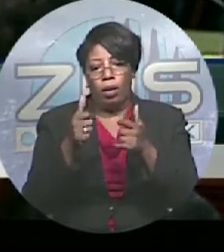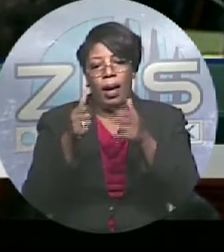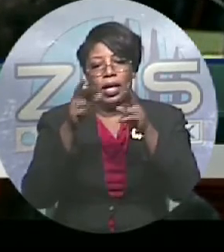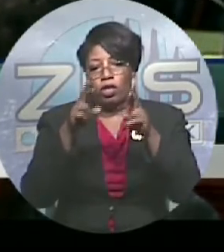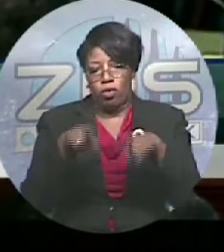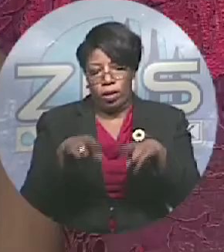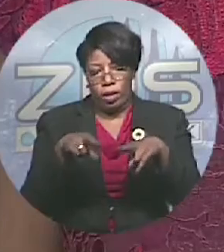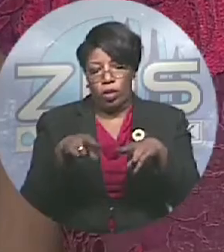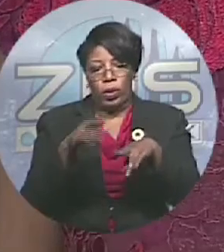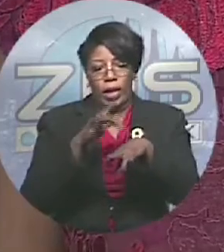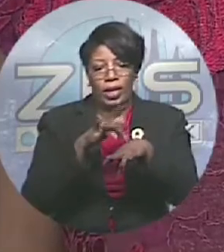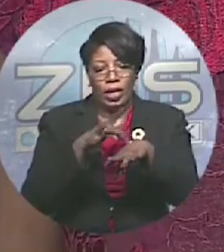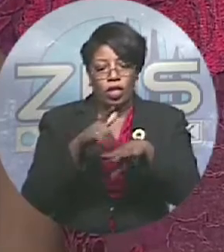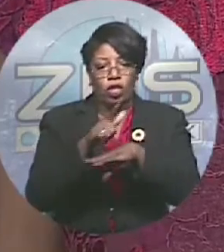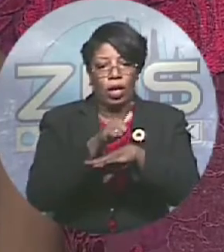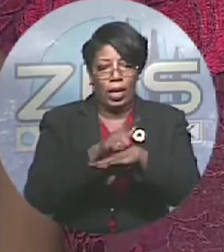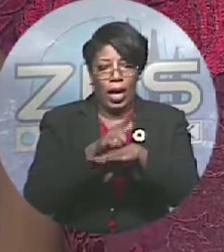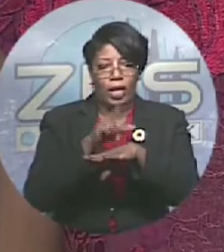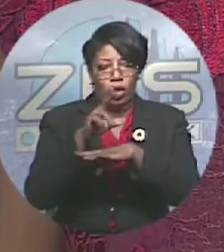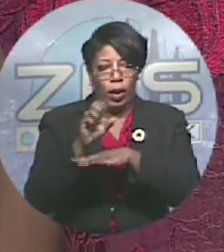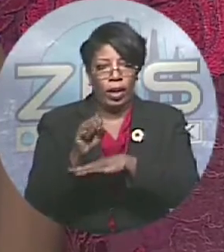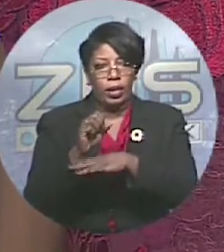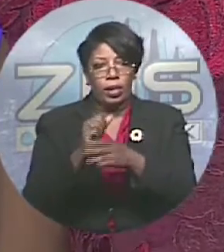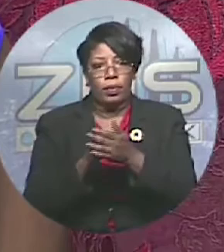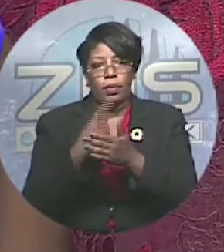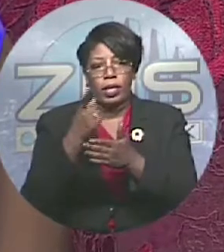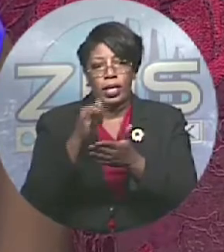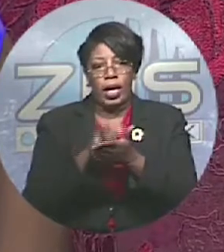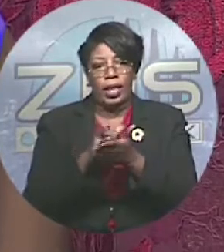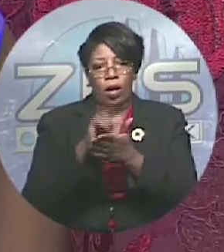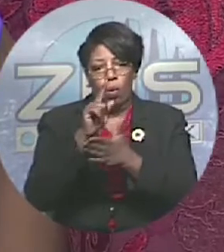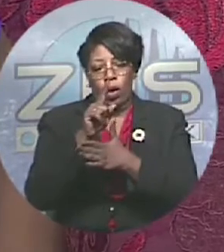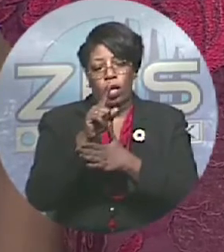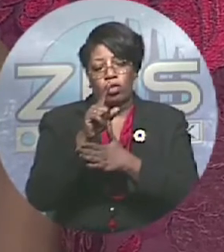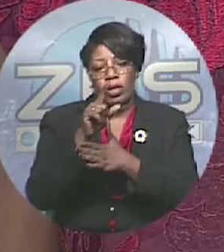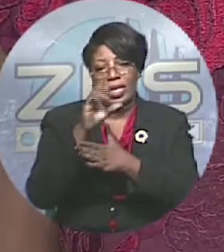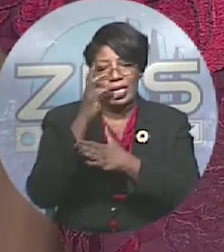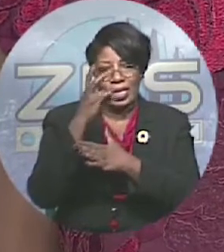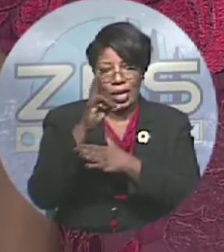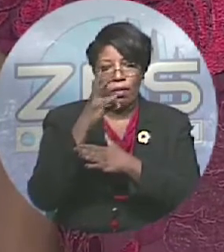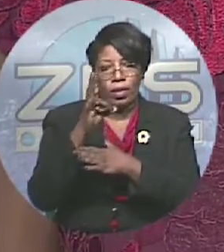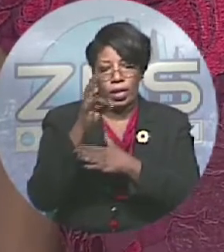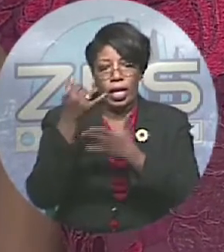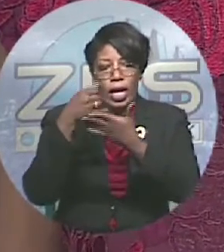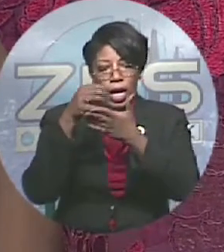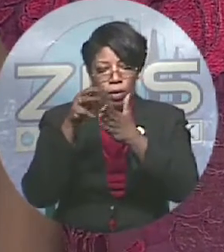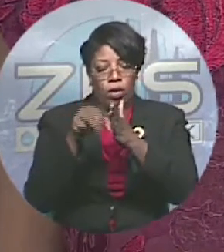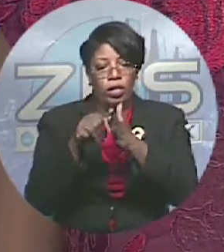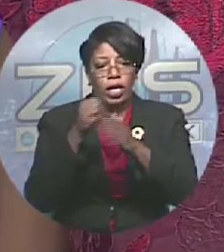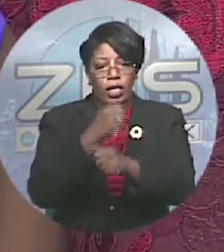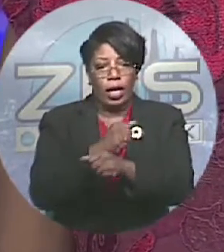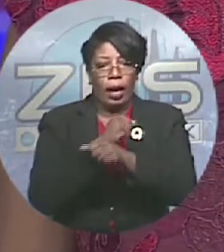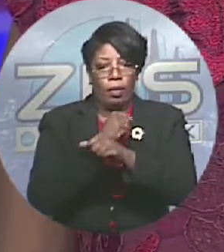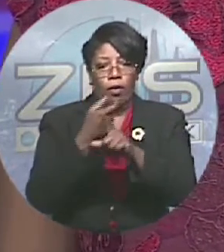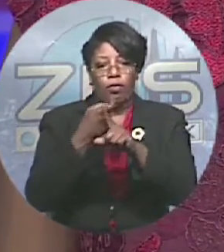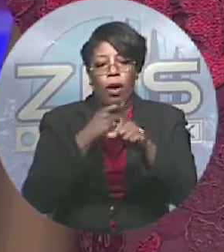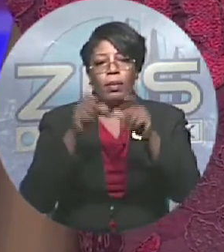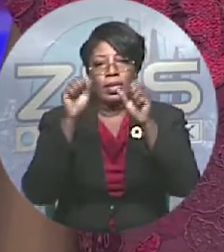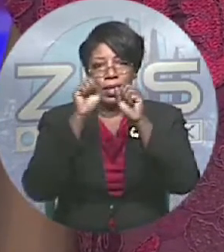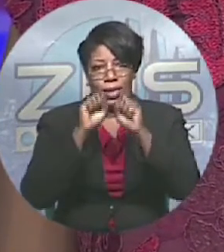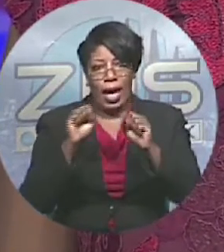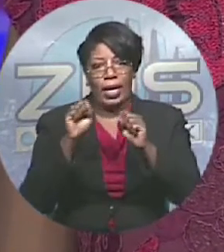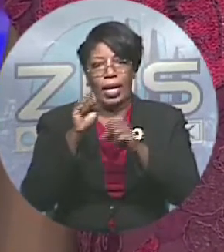mainland. Additionally, Mitchell said that 117 immigrants have been captured since Saturday. He said officers